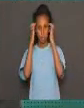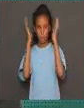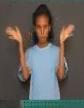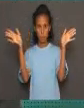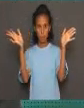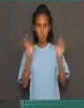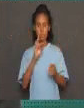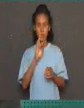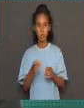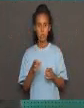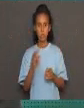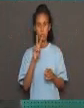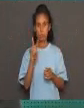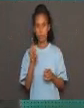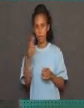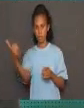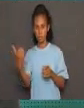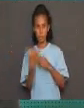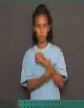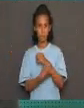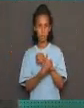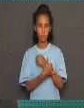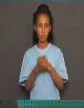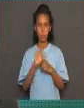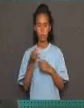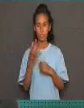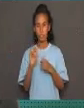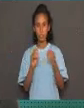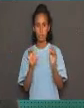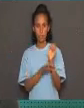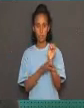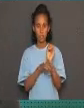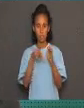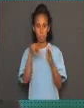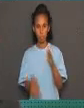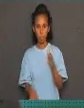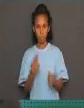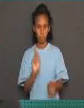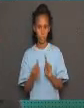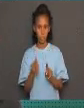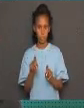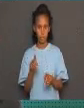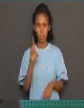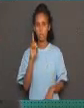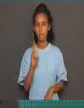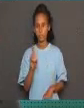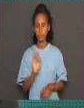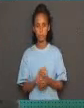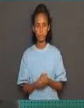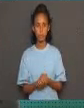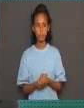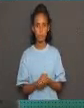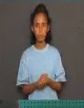Somali and Afar are two other regions of the country that have low